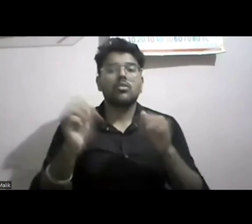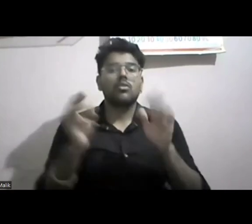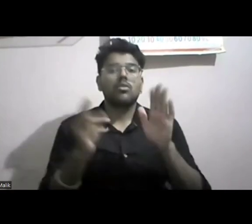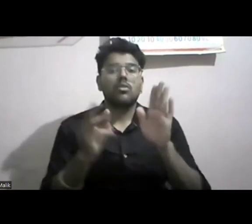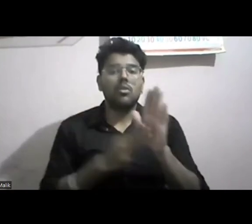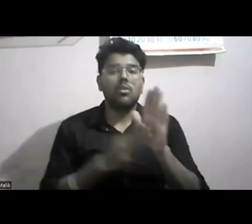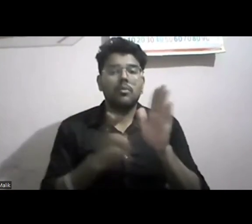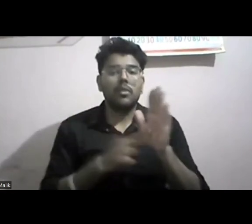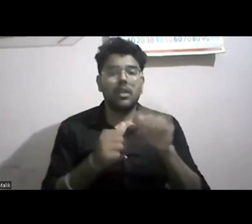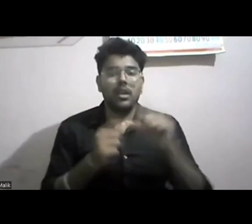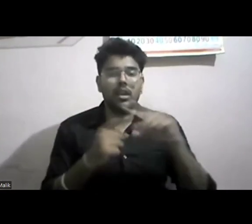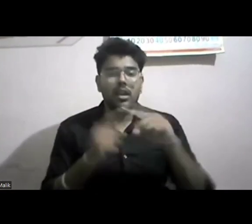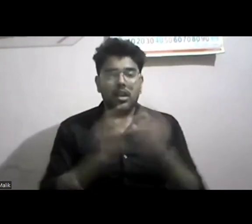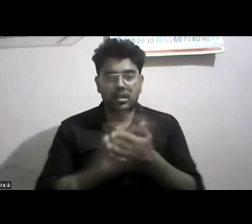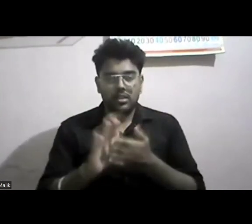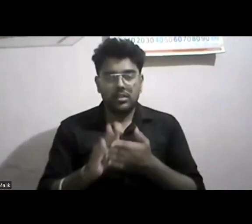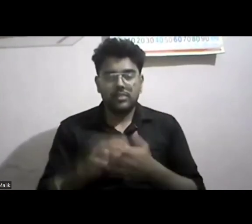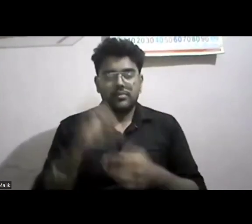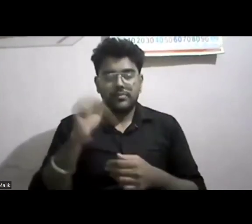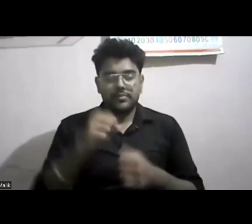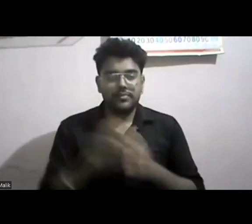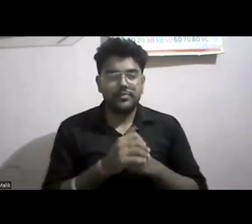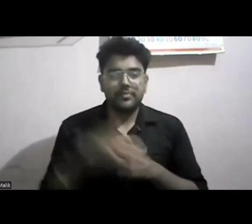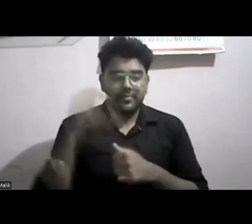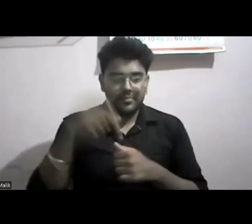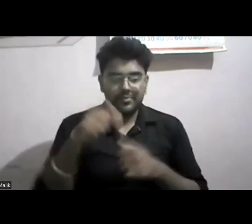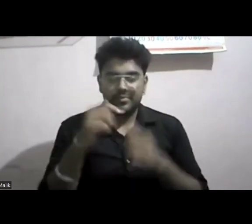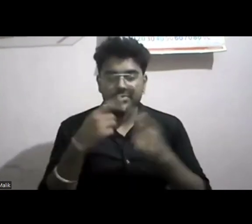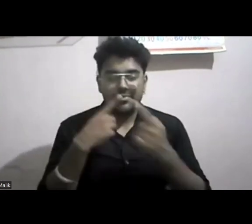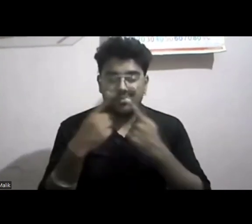Yes, ma'am. So basically, since we are talking about